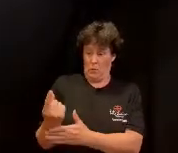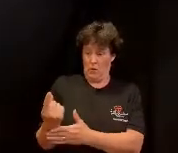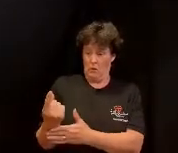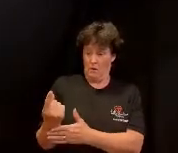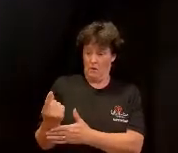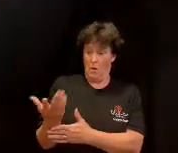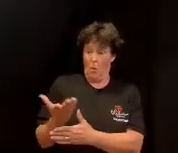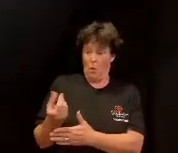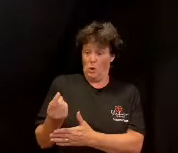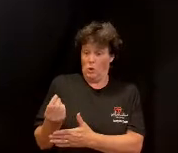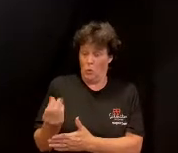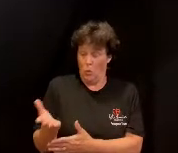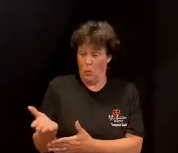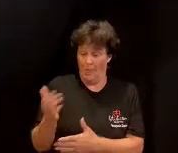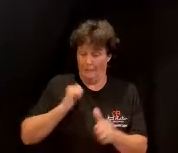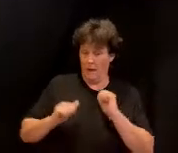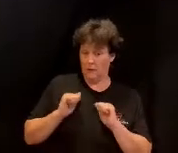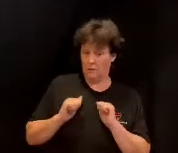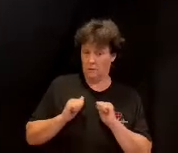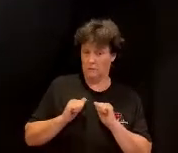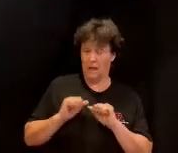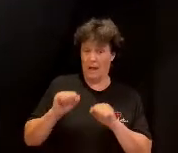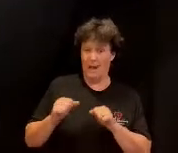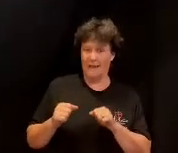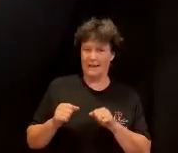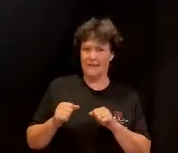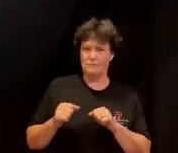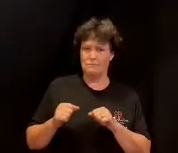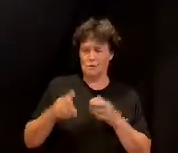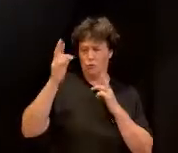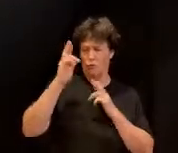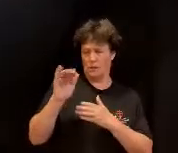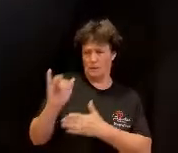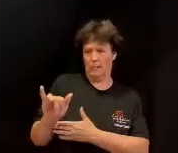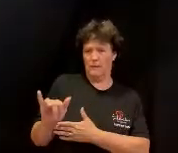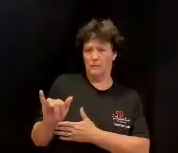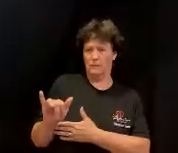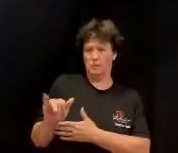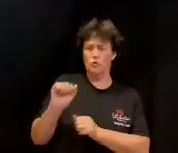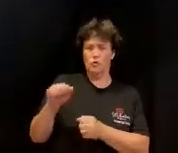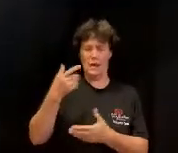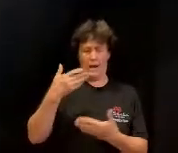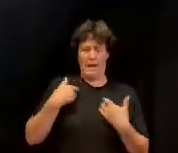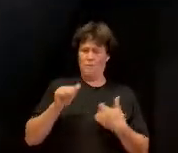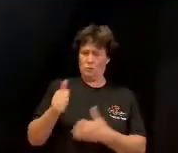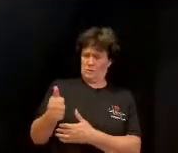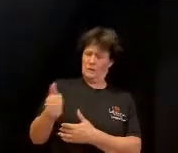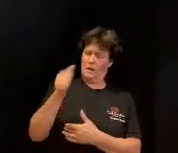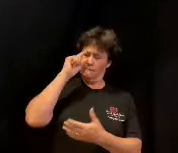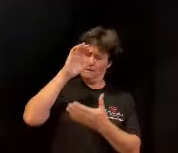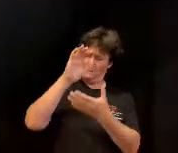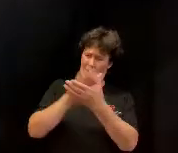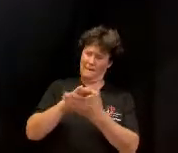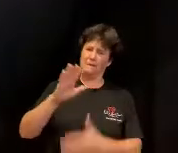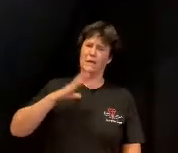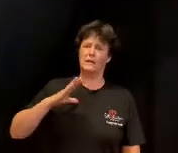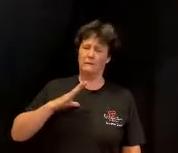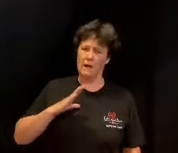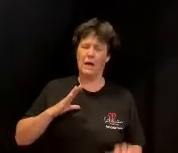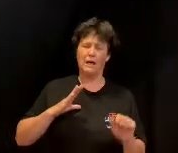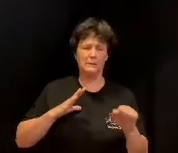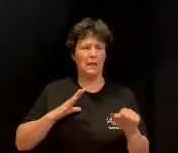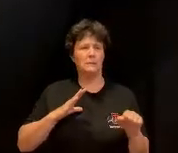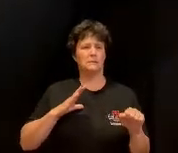doing, right? I can tolerate. Listen, you can have your belief, whatever. Okay, that's your belief.